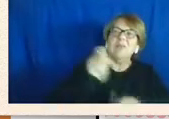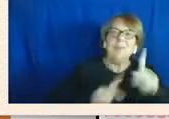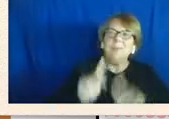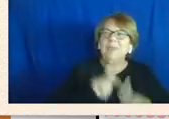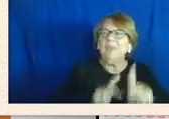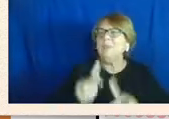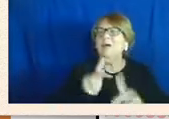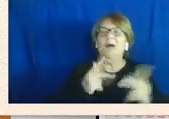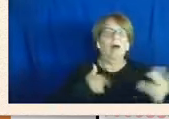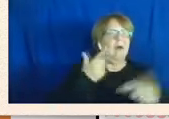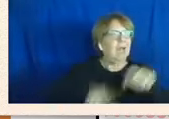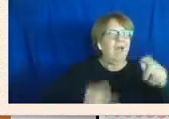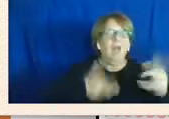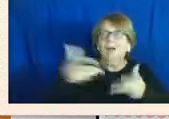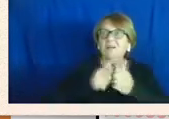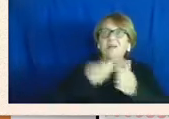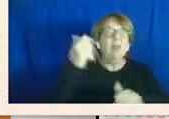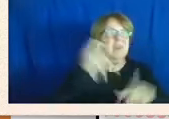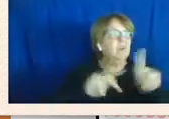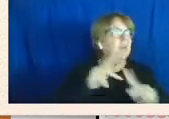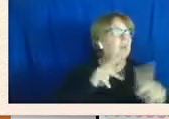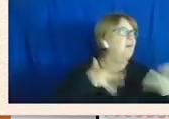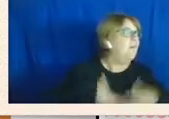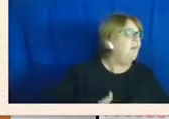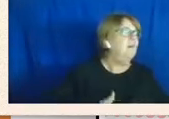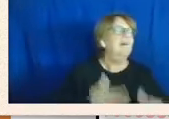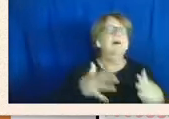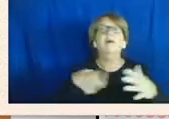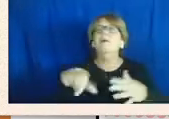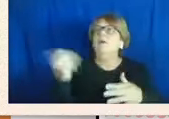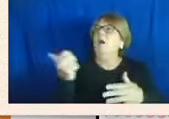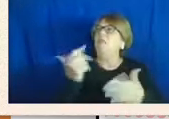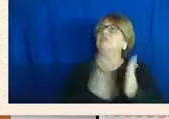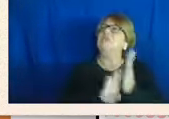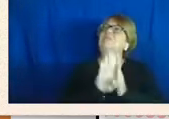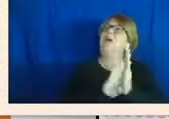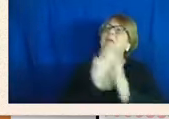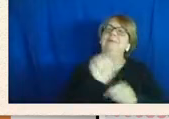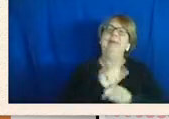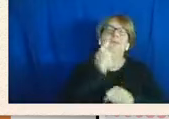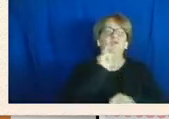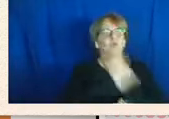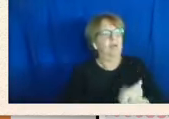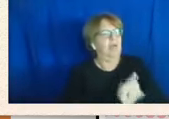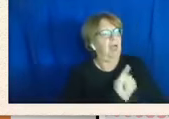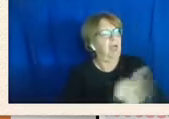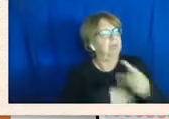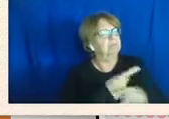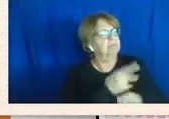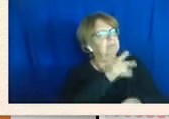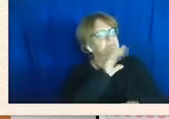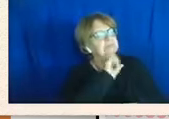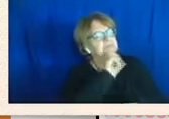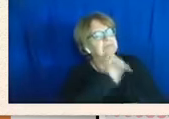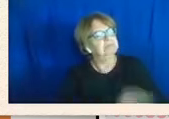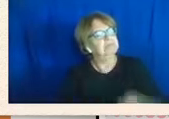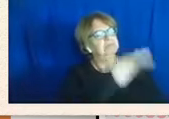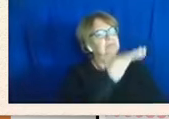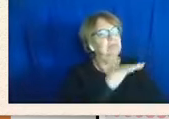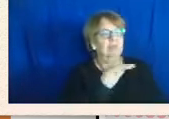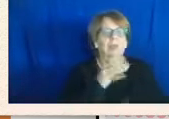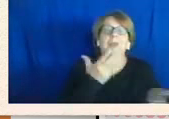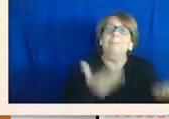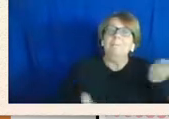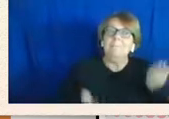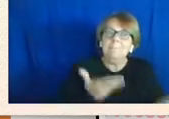normal developmental tasks that we would expect for a child that age. If those things are going on, the child may have an anxiety disorder. Obviously, these things